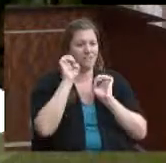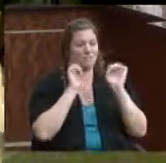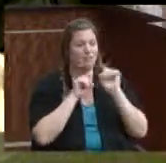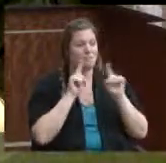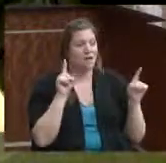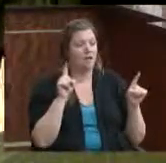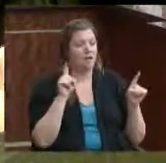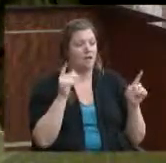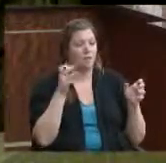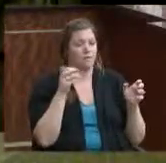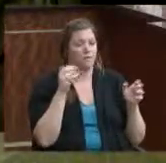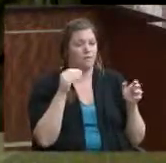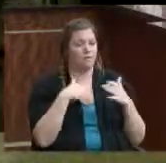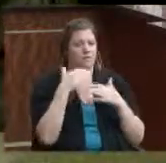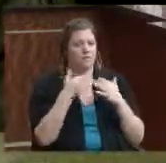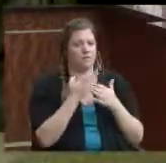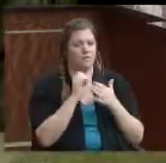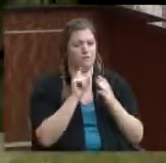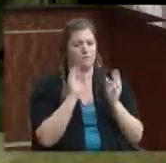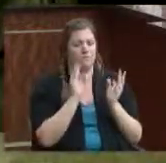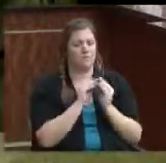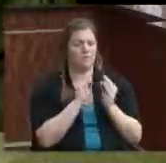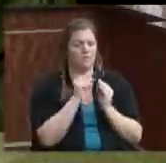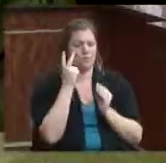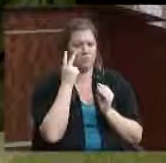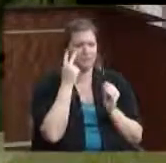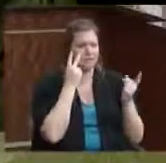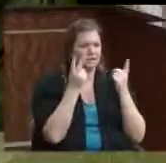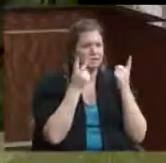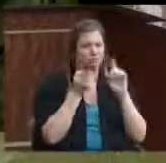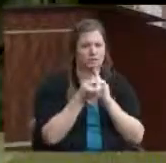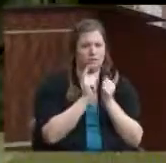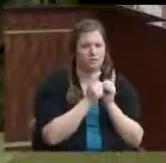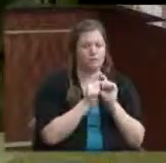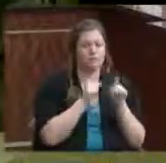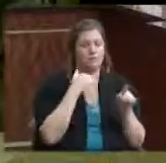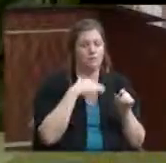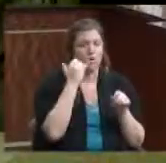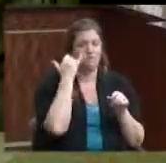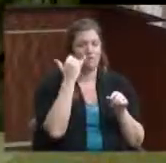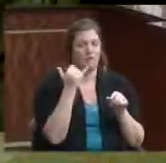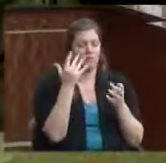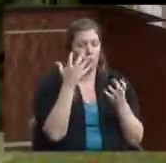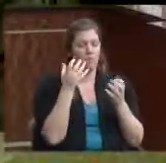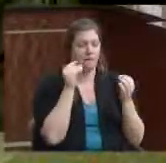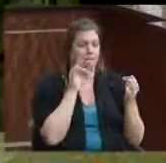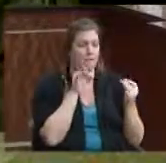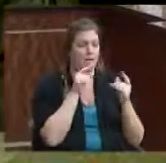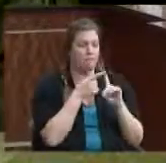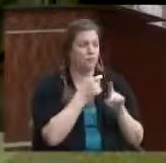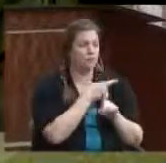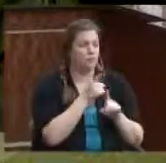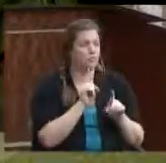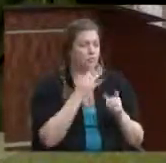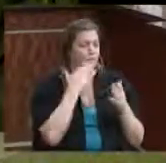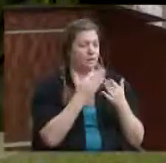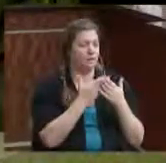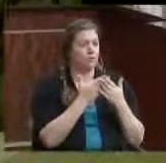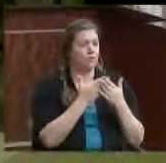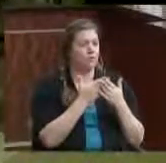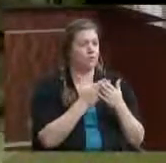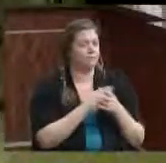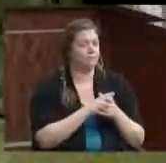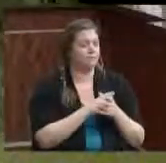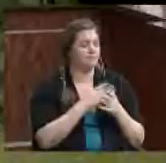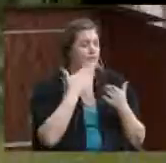But for the next several meetings, you may see changes. But if you have ideas, we'd like to get that feedback from you as well. So thank you all. Thank you, Mr.